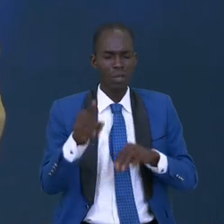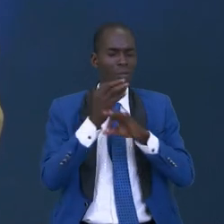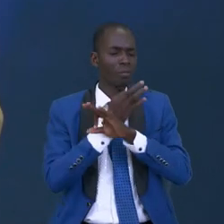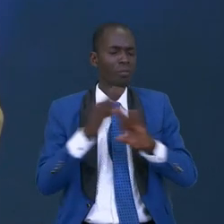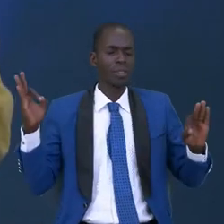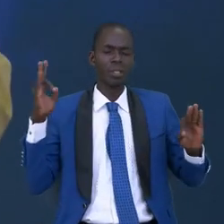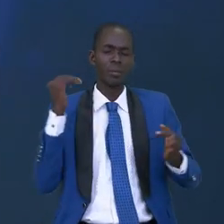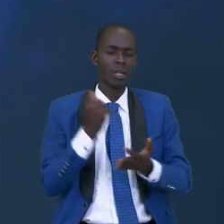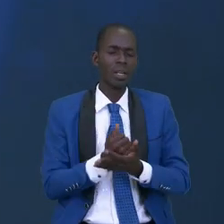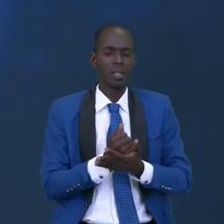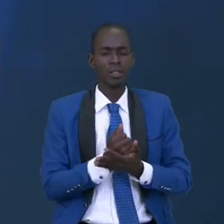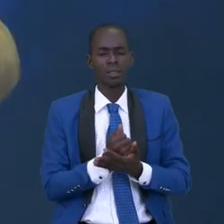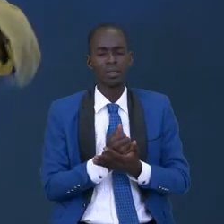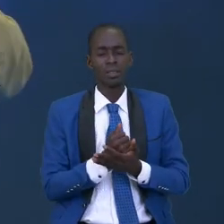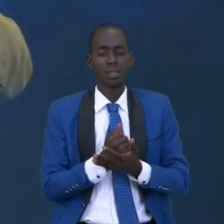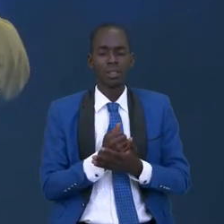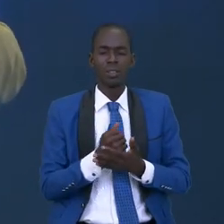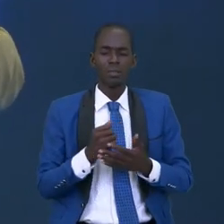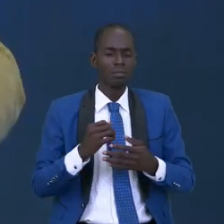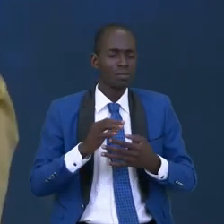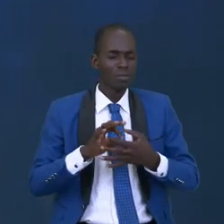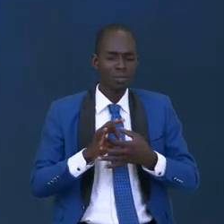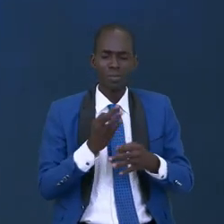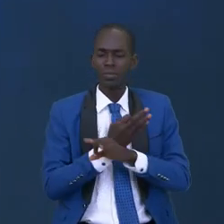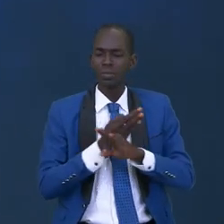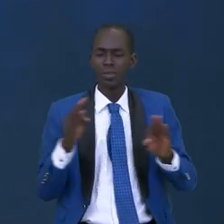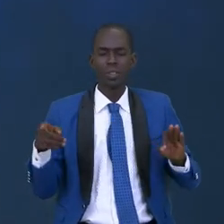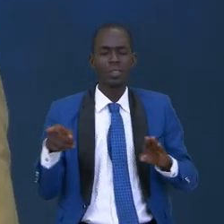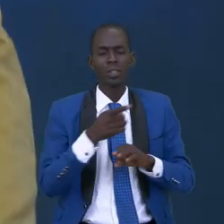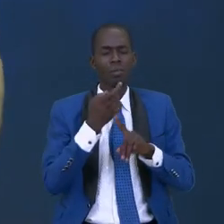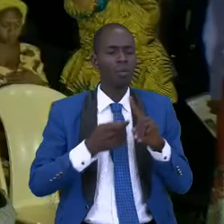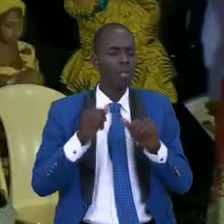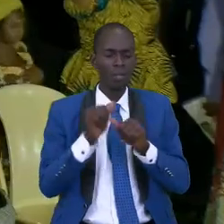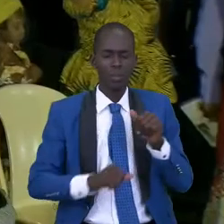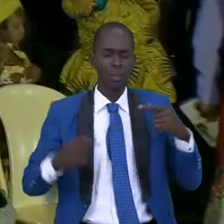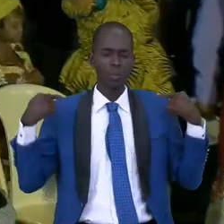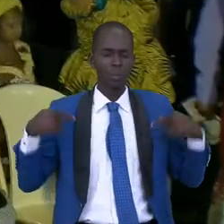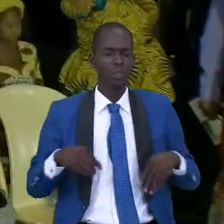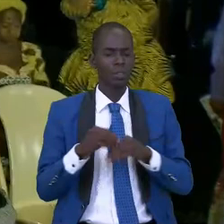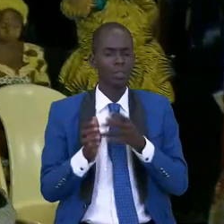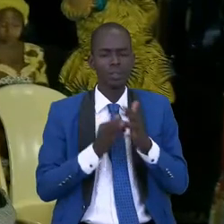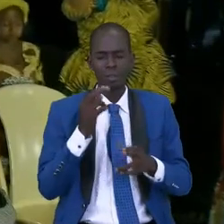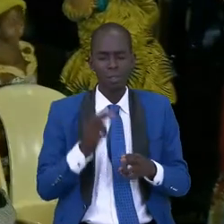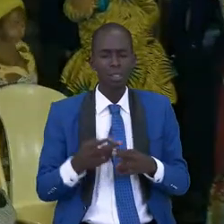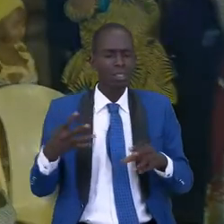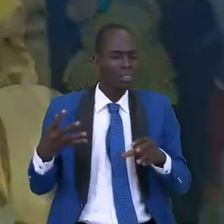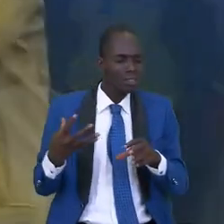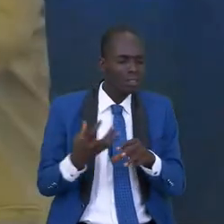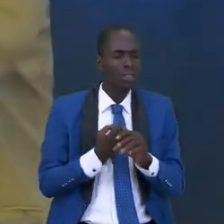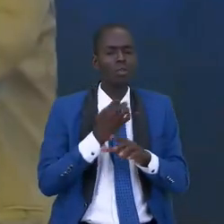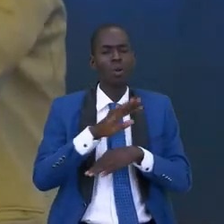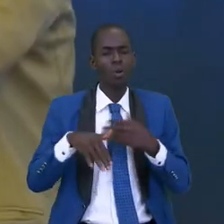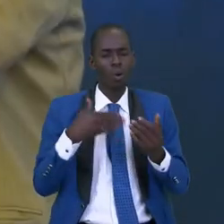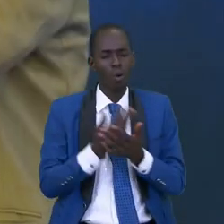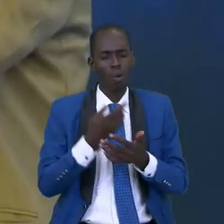free. Relieve them of every pain. Take those